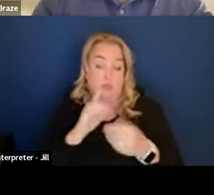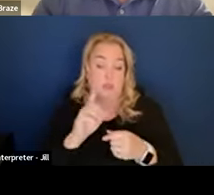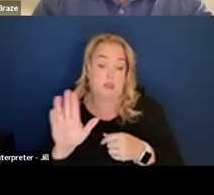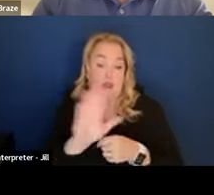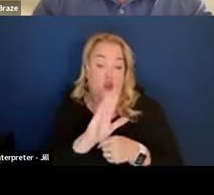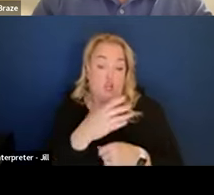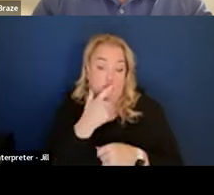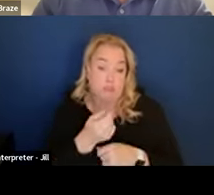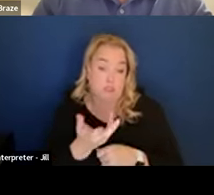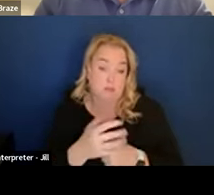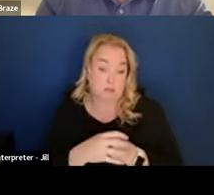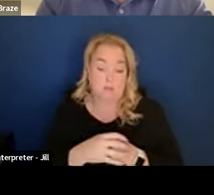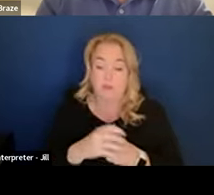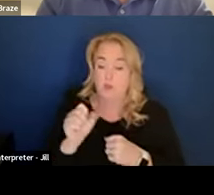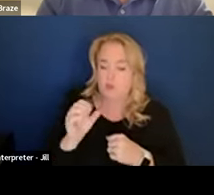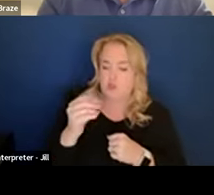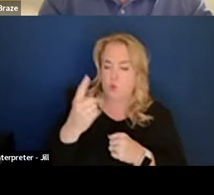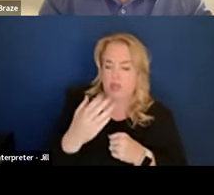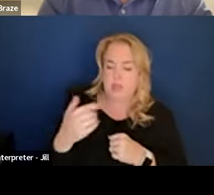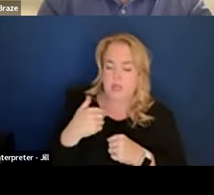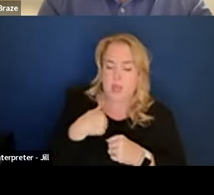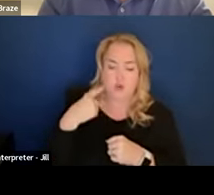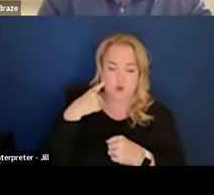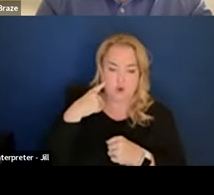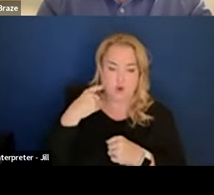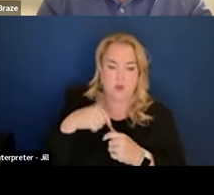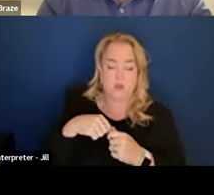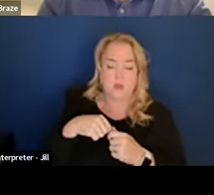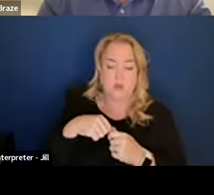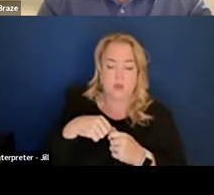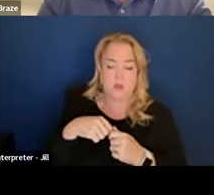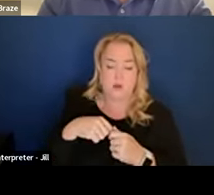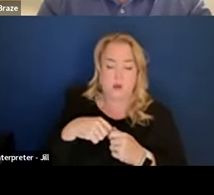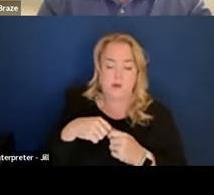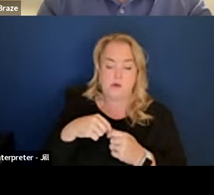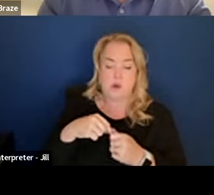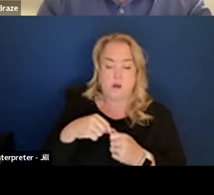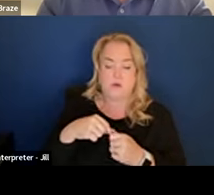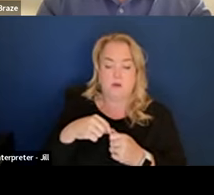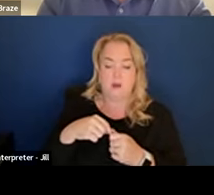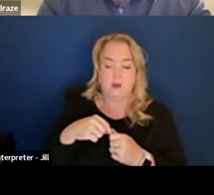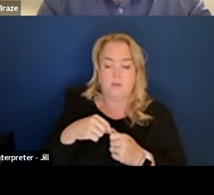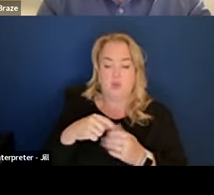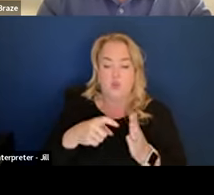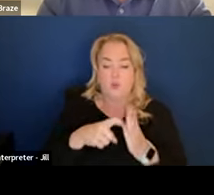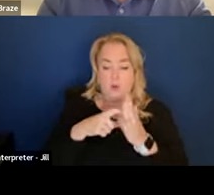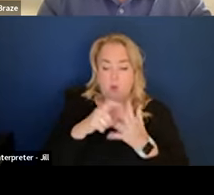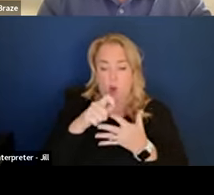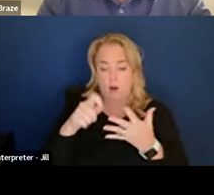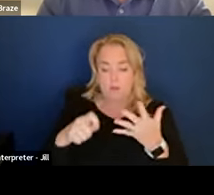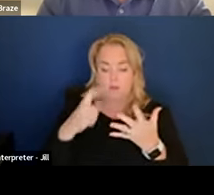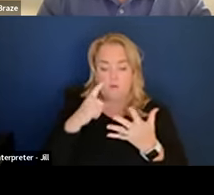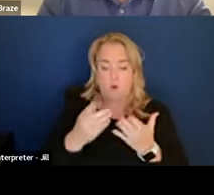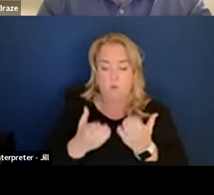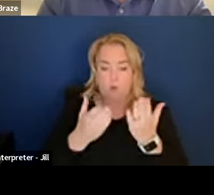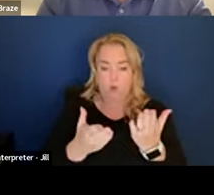as well. So one of the things I heard though is the requirements for